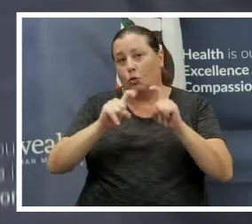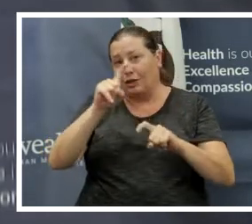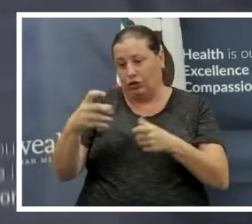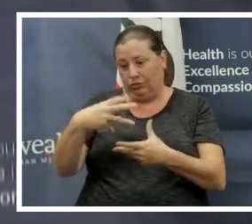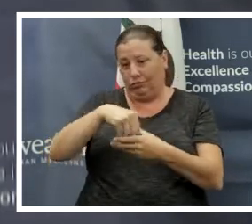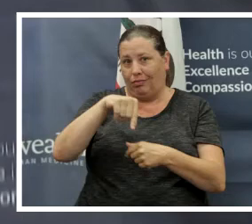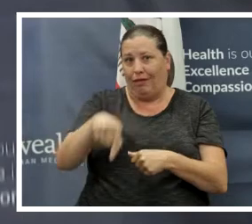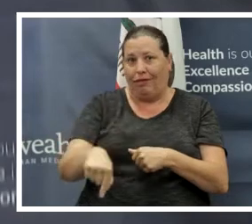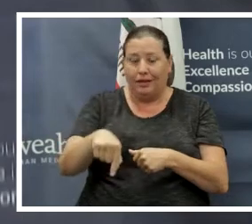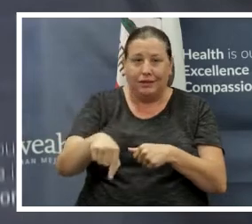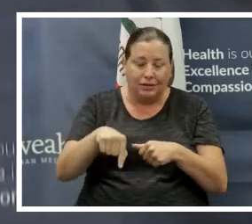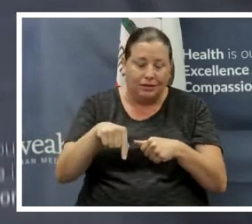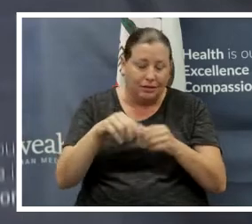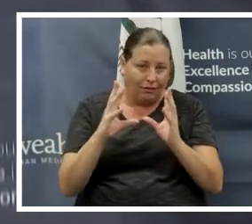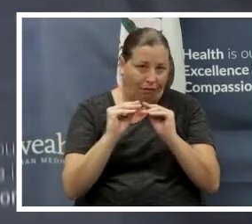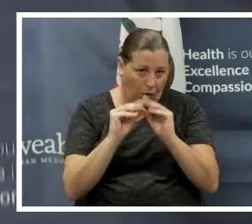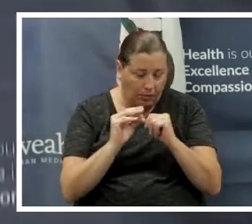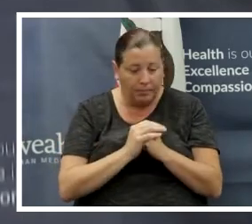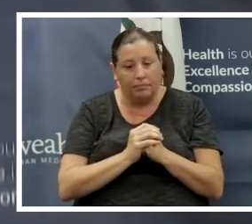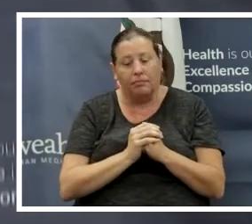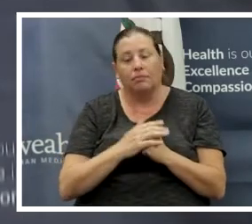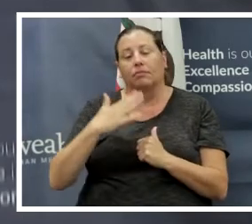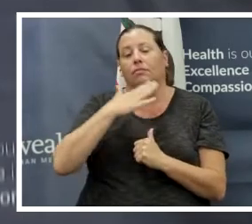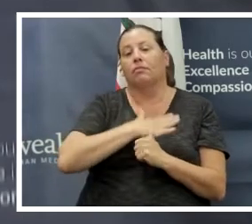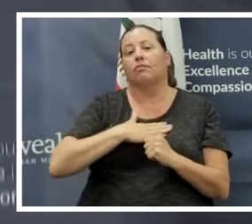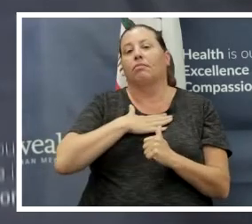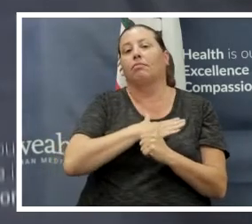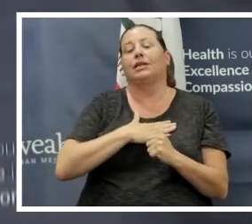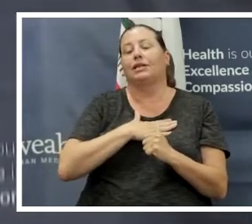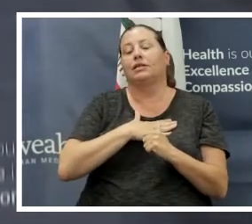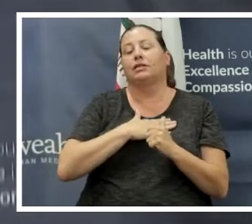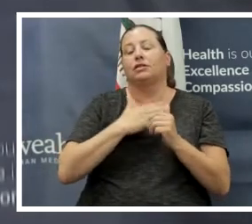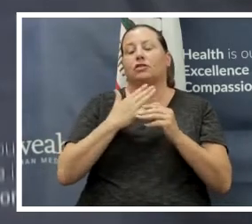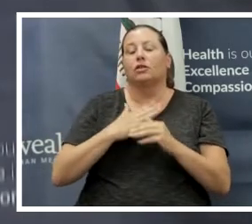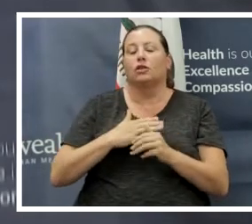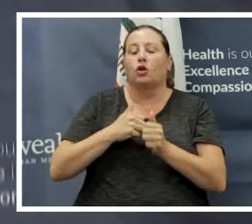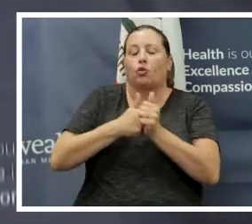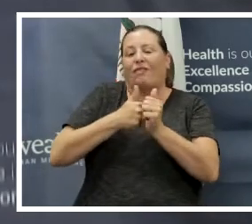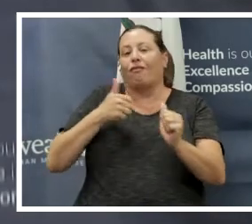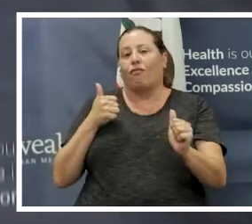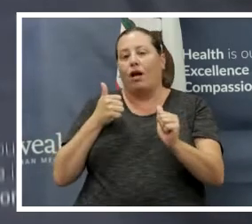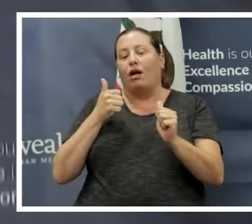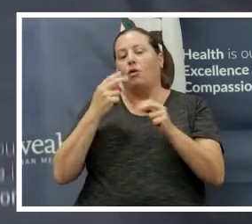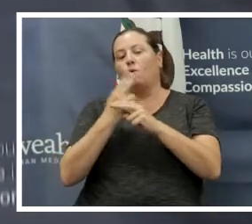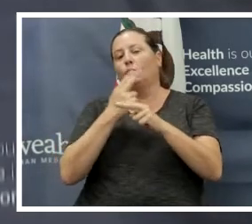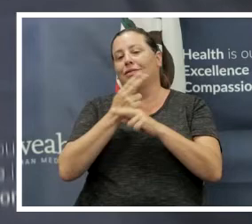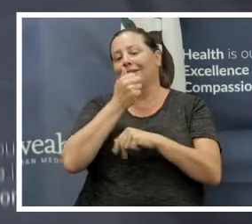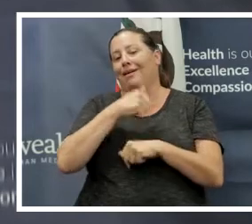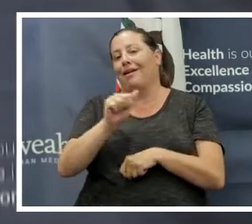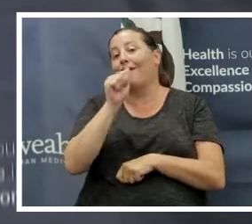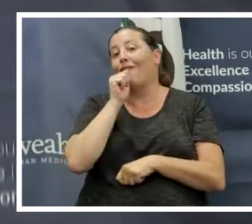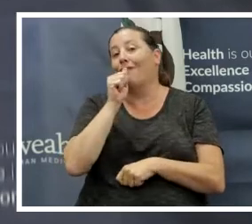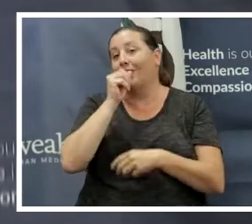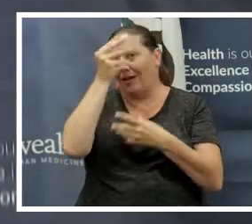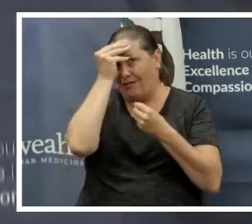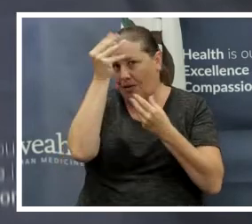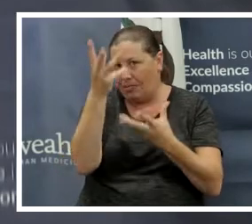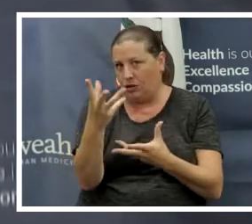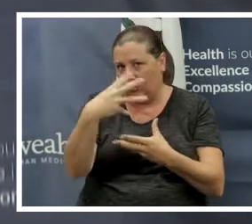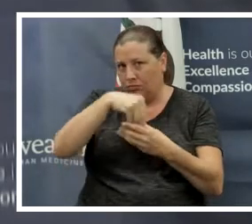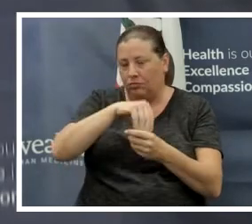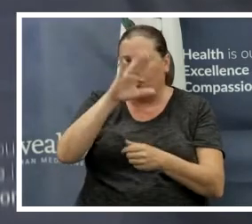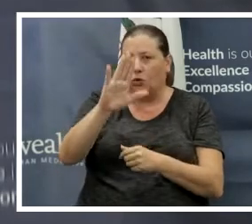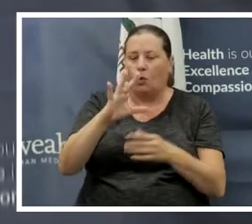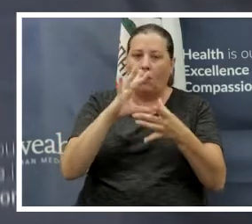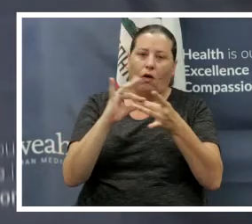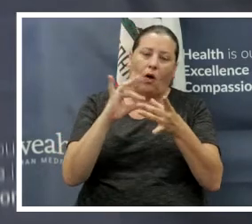forum. Please refrain from using confidential patient information in your comments or questions. And if you have a concern